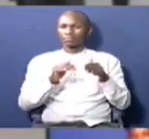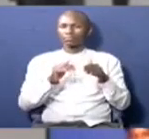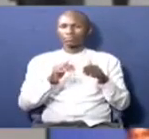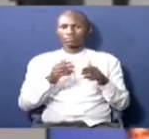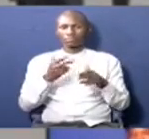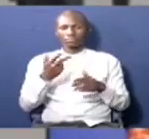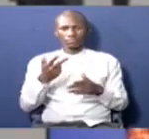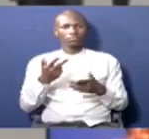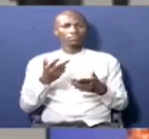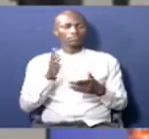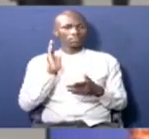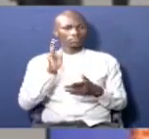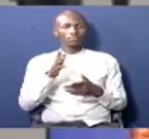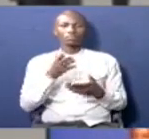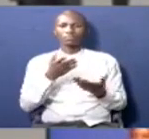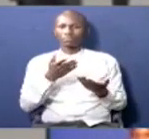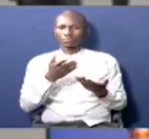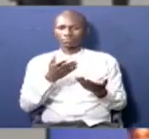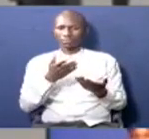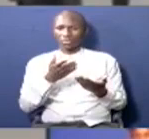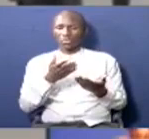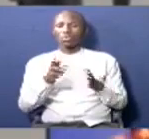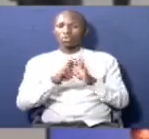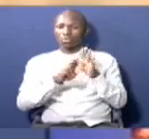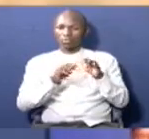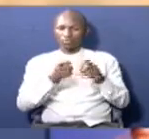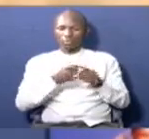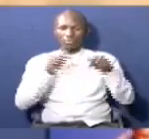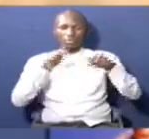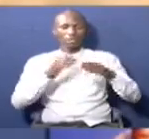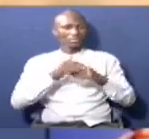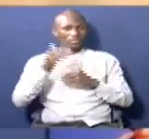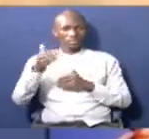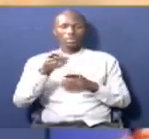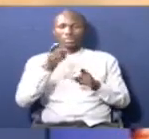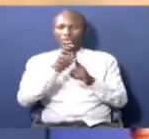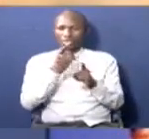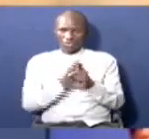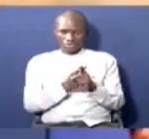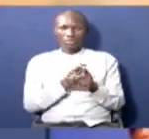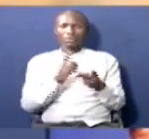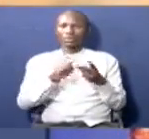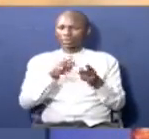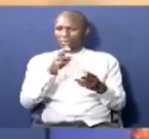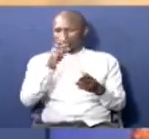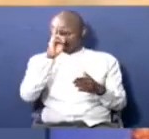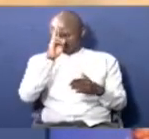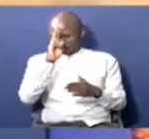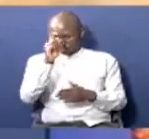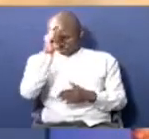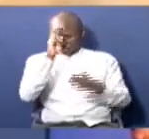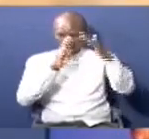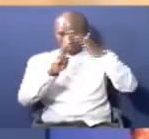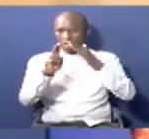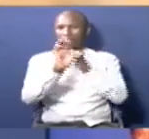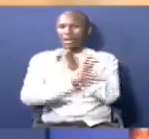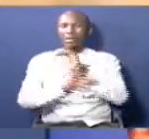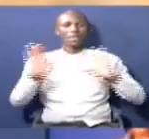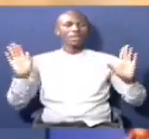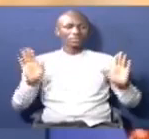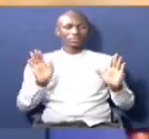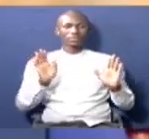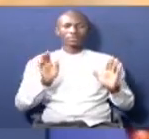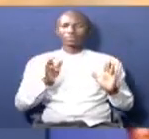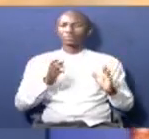words should be your mantra from this day forward. That is duty, honor, and country.